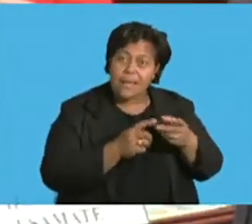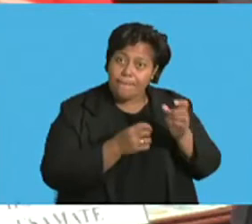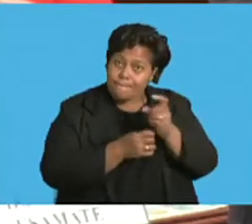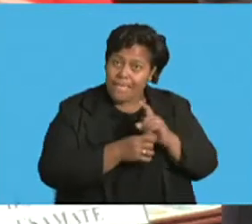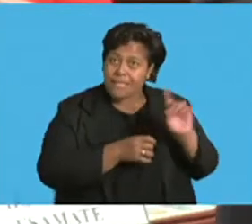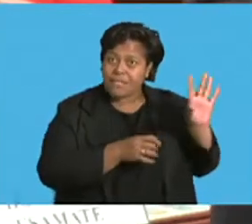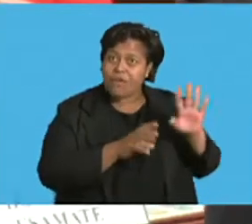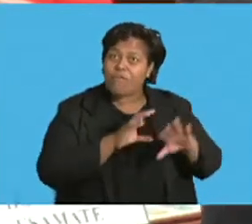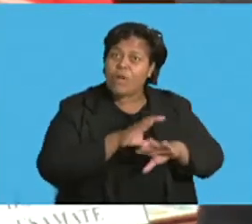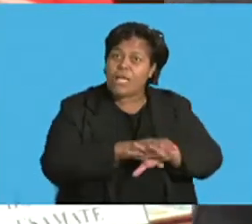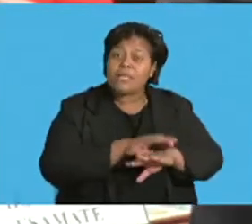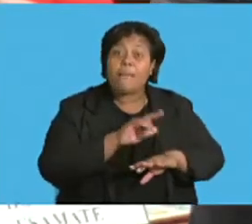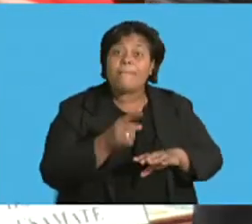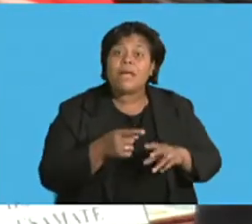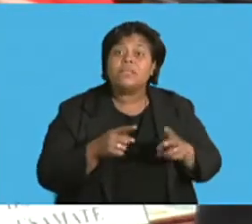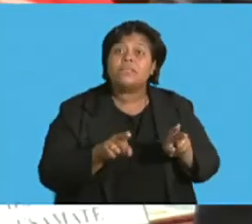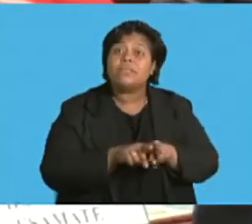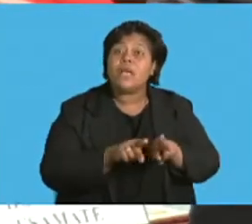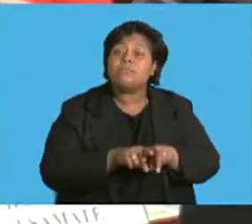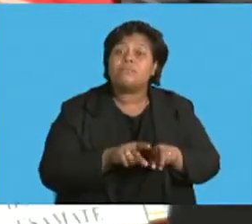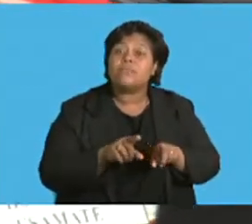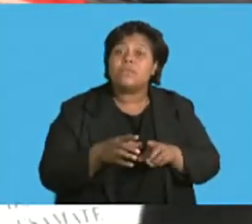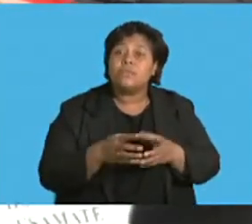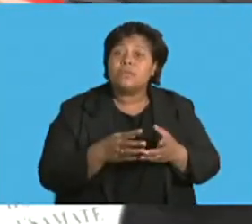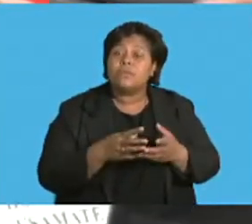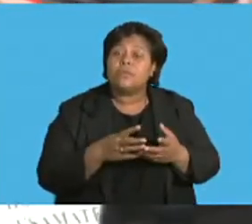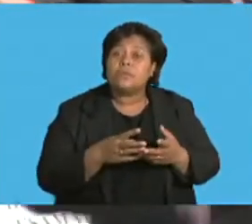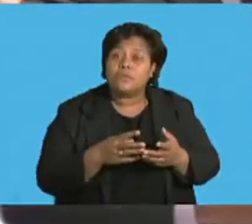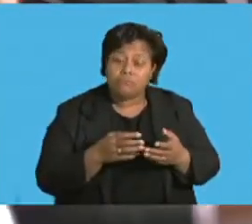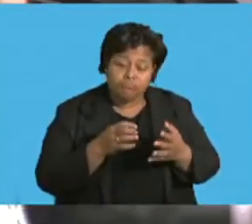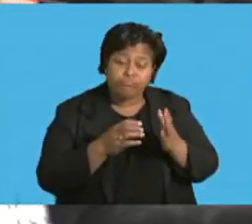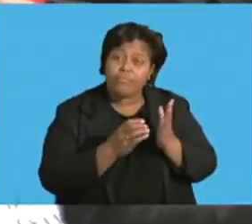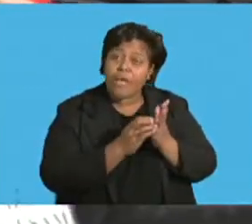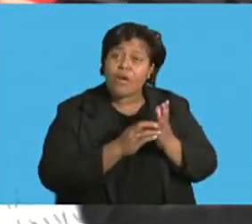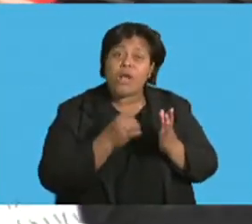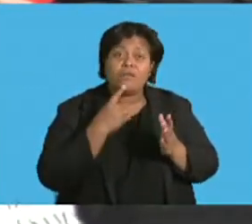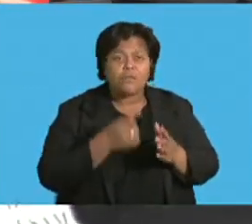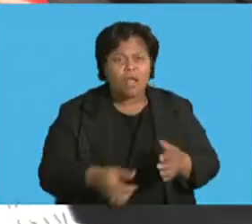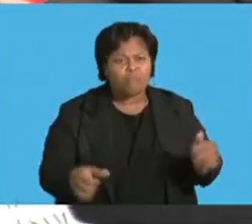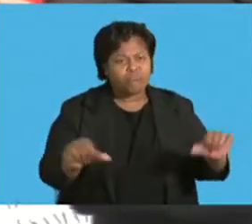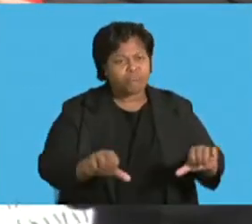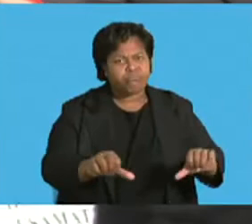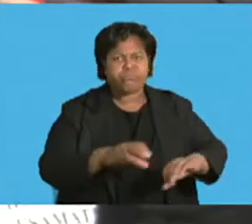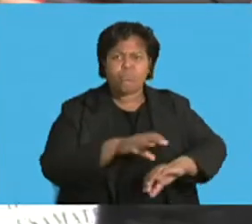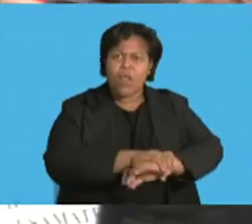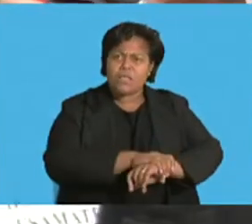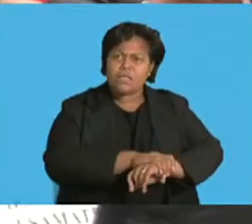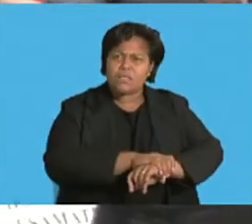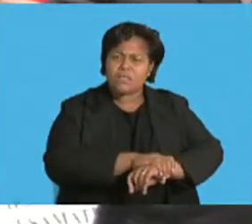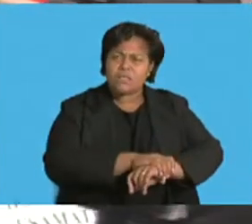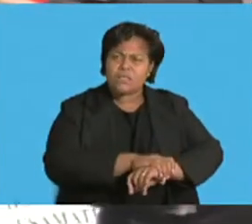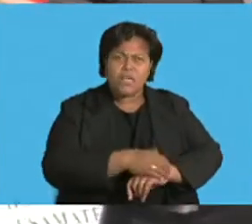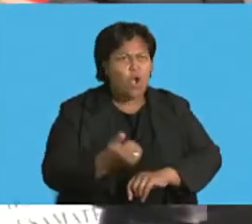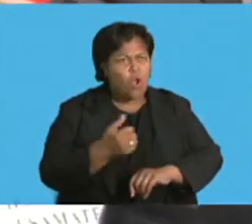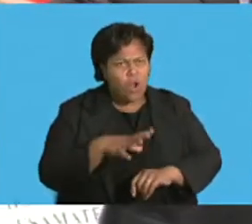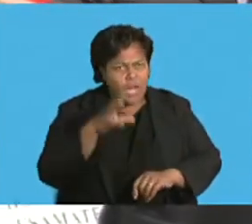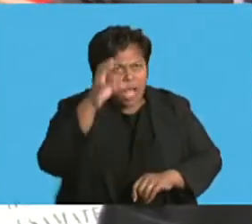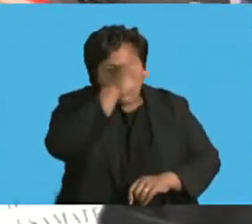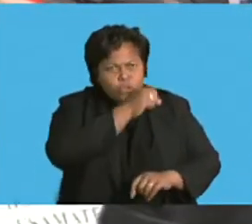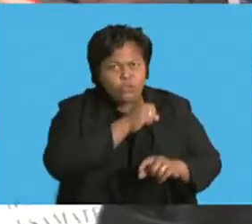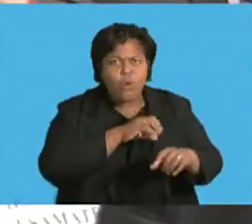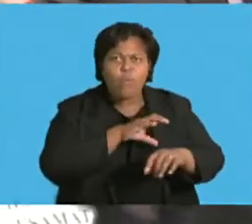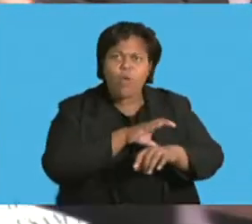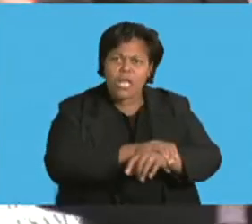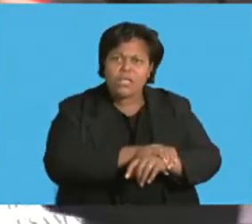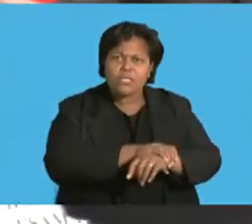yet in the same breath, or a few sentences later, they condemned the police. They've already made an assumption that the police will do